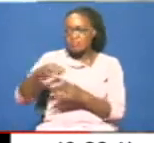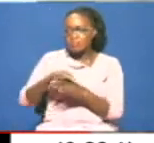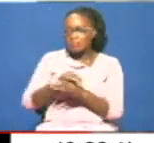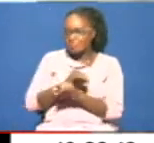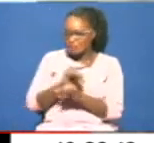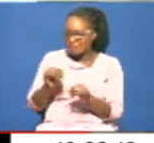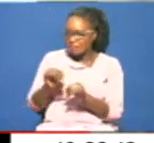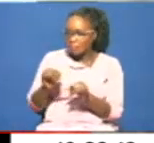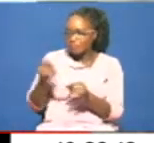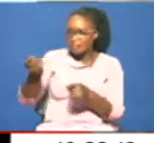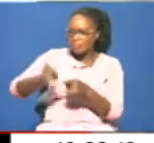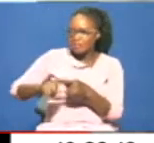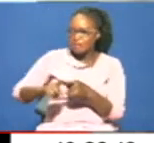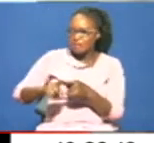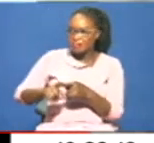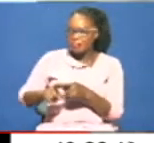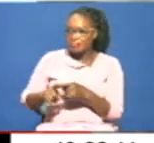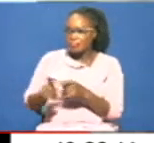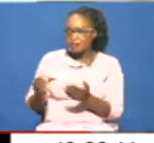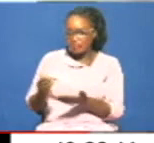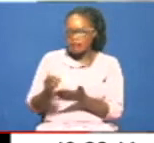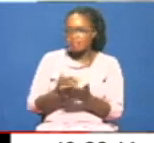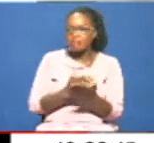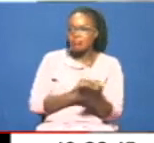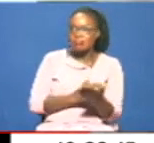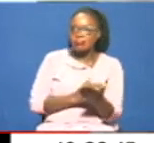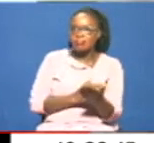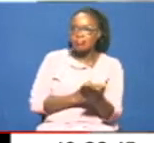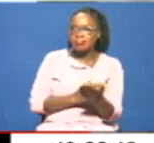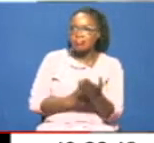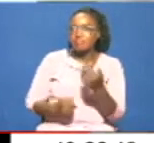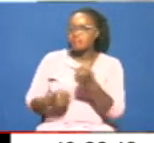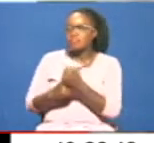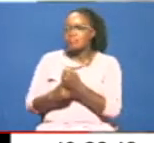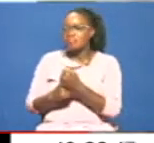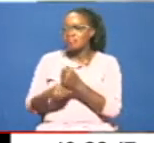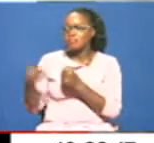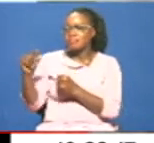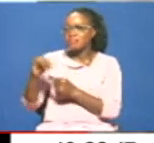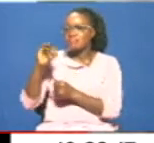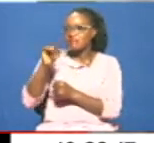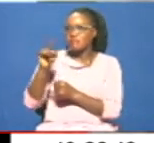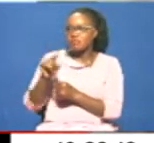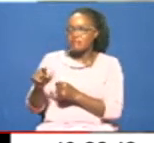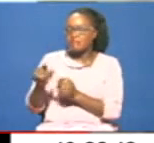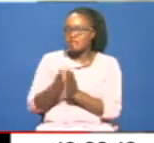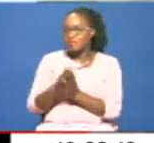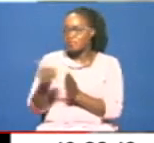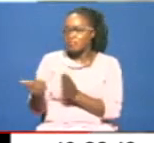the entire stove, to the improvements that were supported by GIZ and other organizations, the SNV